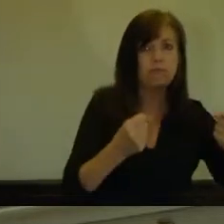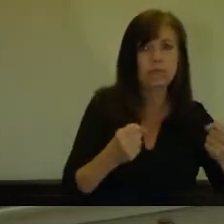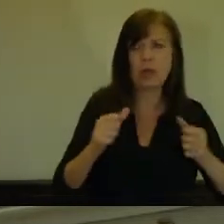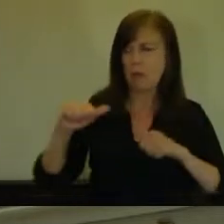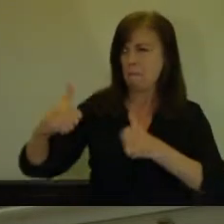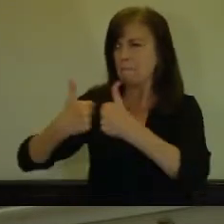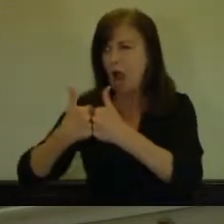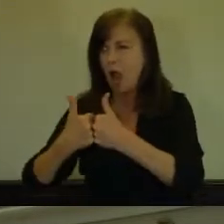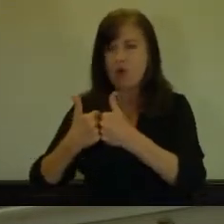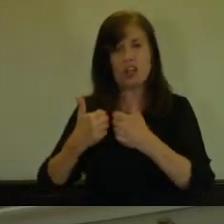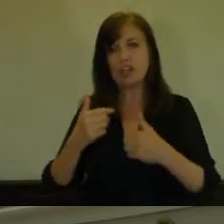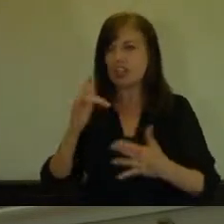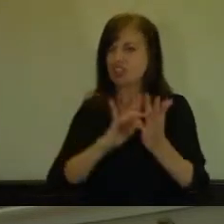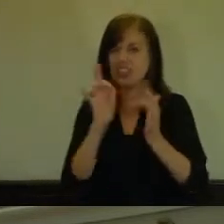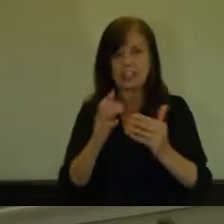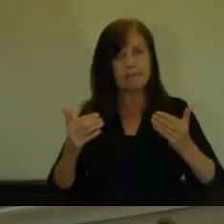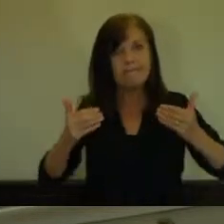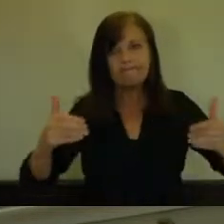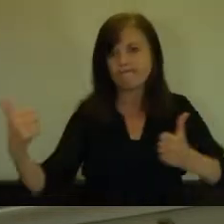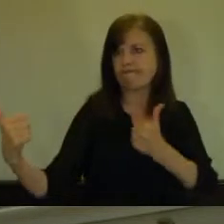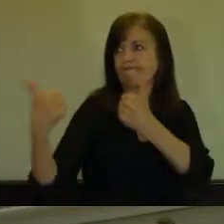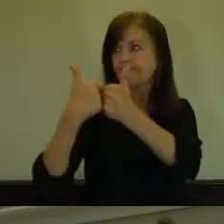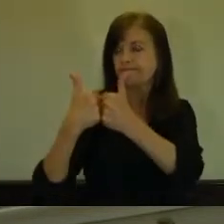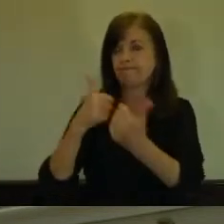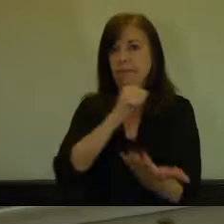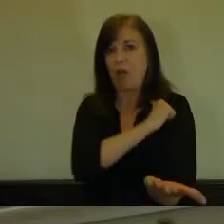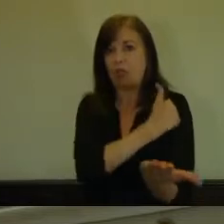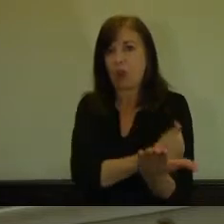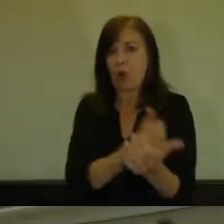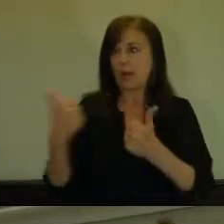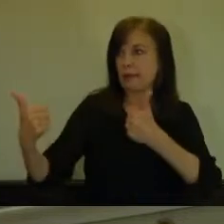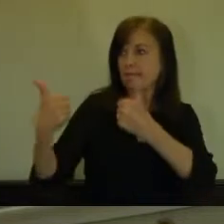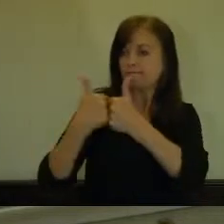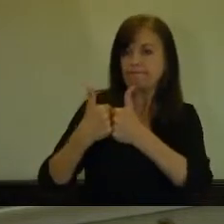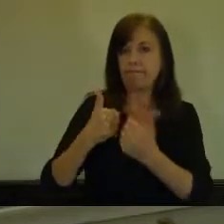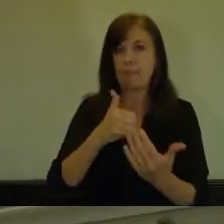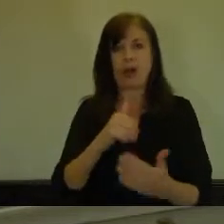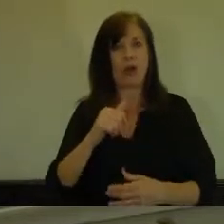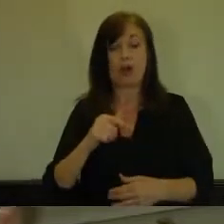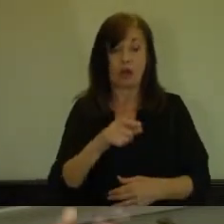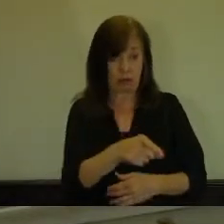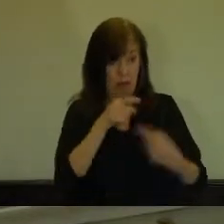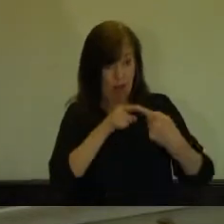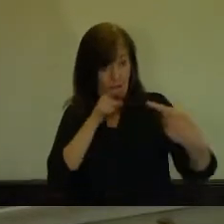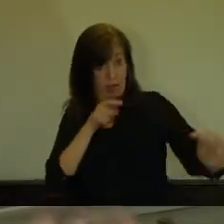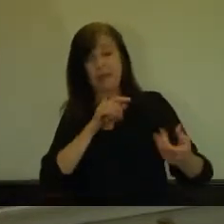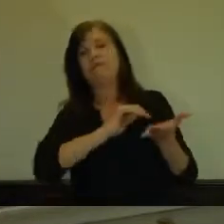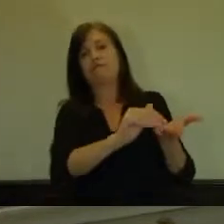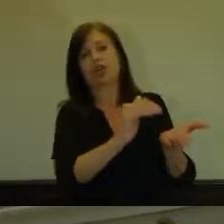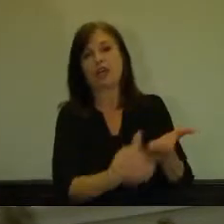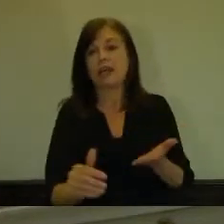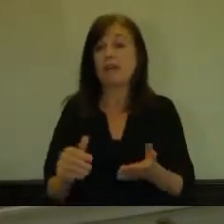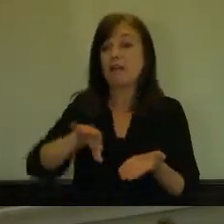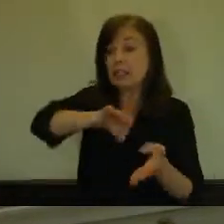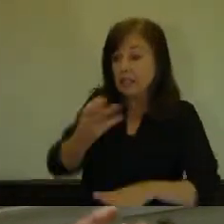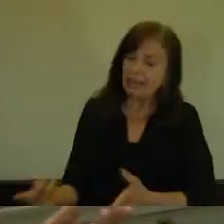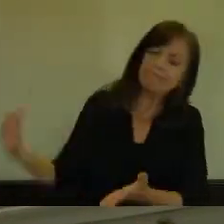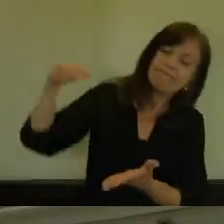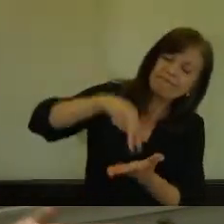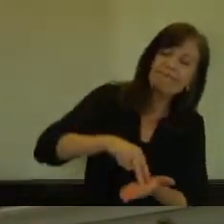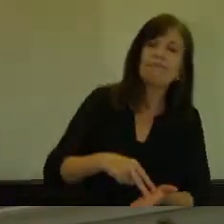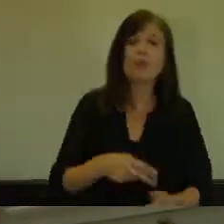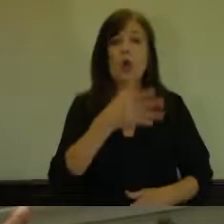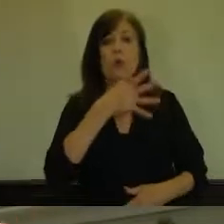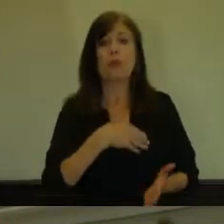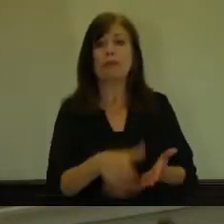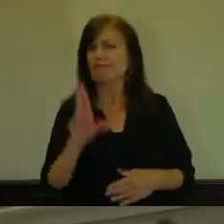old systems, and understandings that didn't work for everybody. He forgave his enemies, he raised the dead, he called women and men